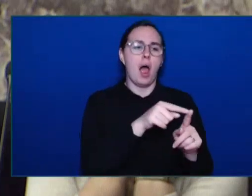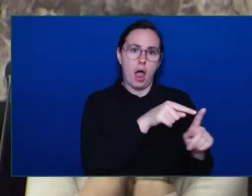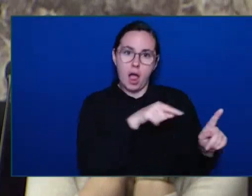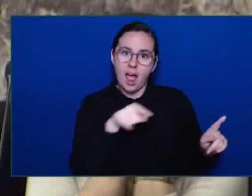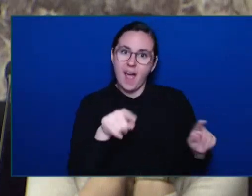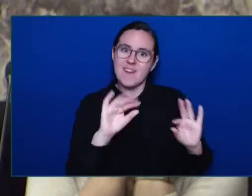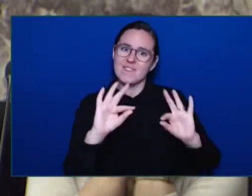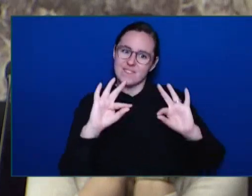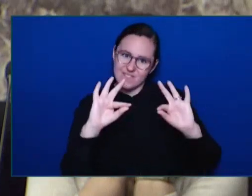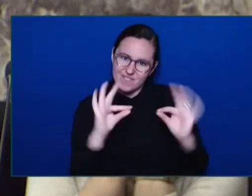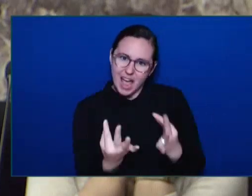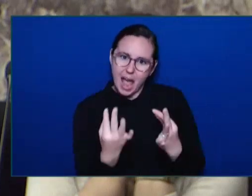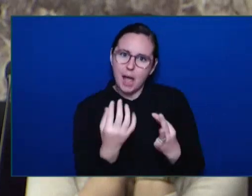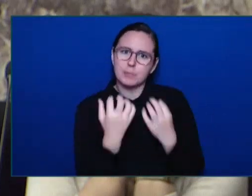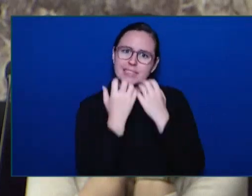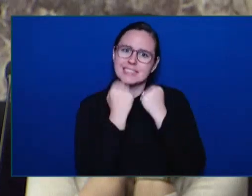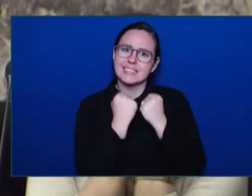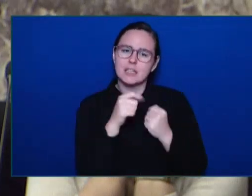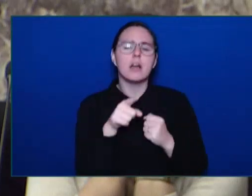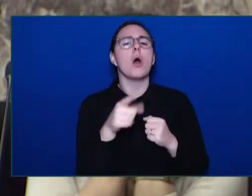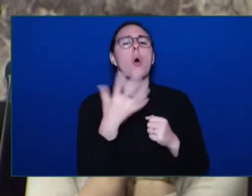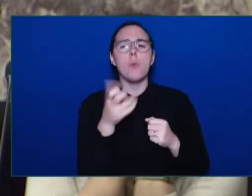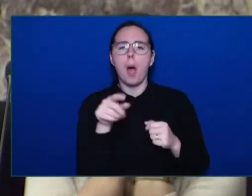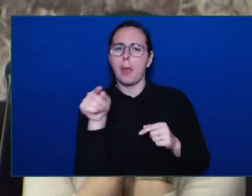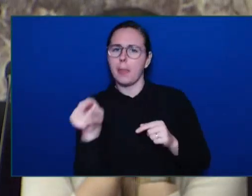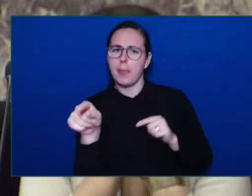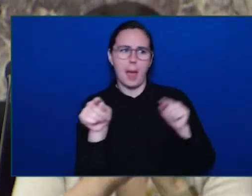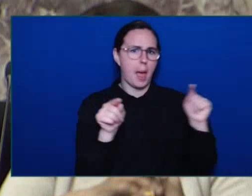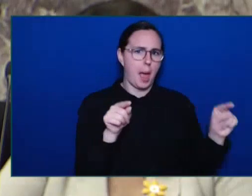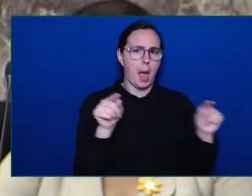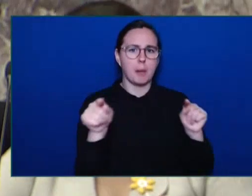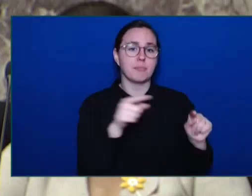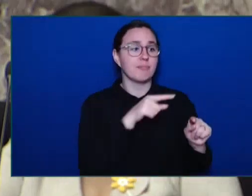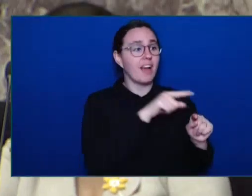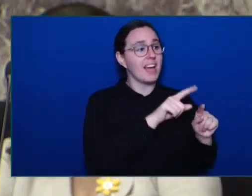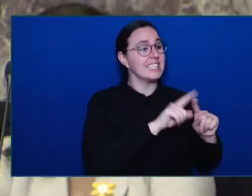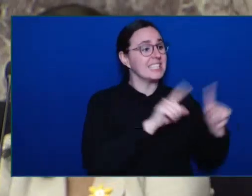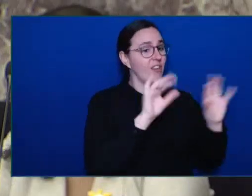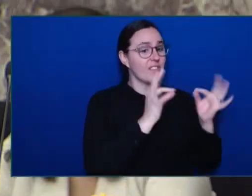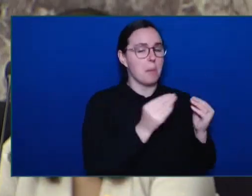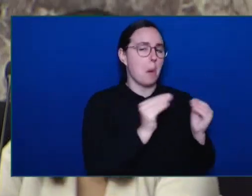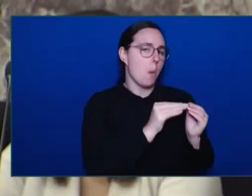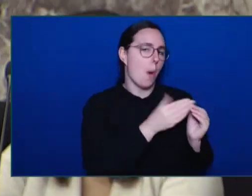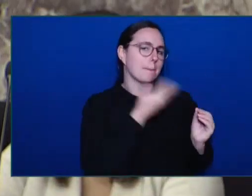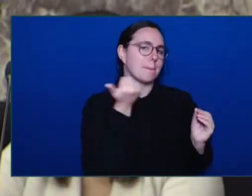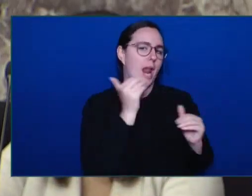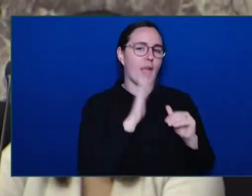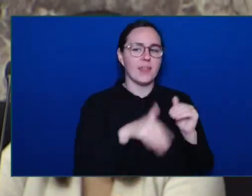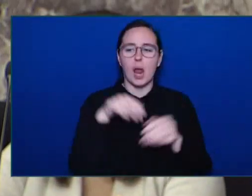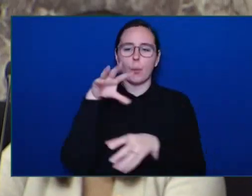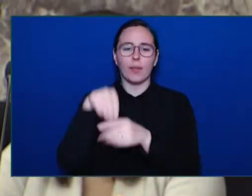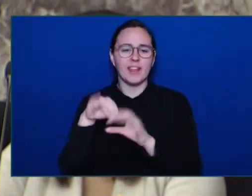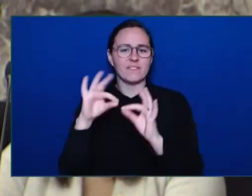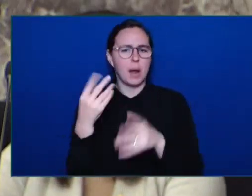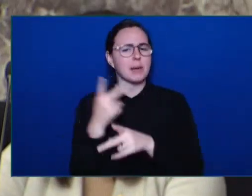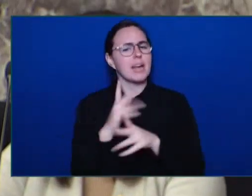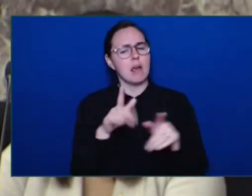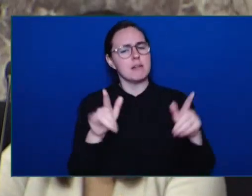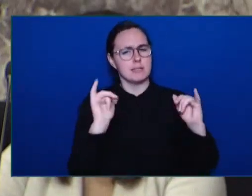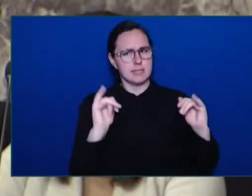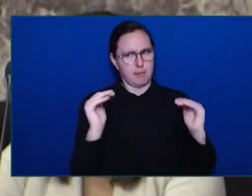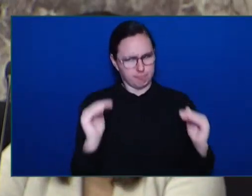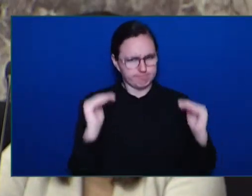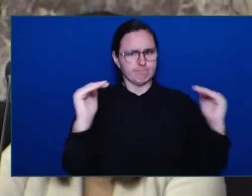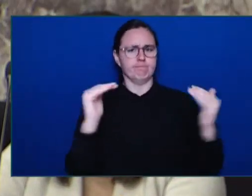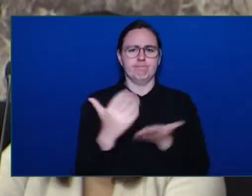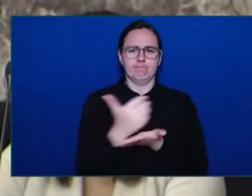The budget for my ministry has gone up every single year since 2017. And I hear from young people and I hear from families that